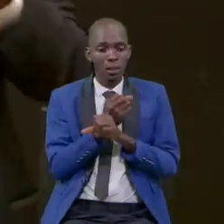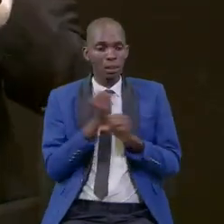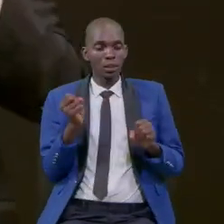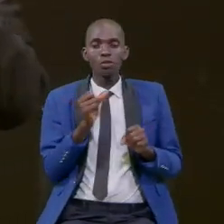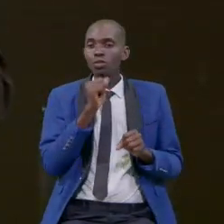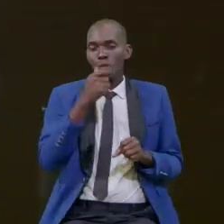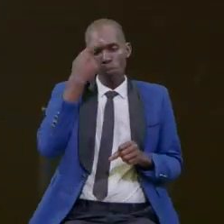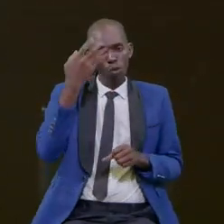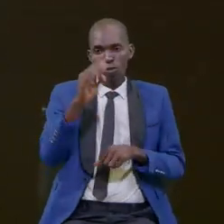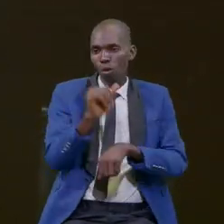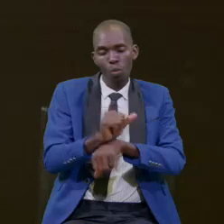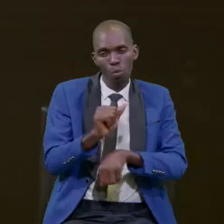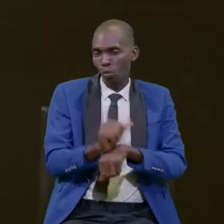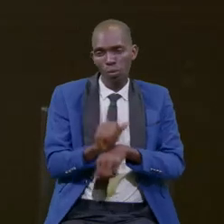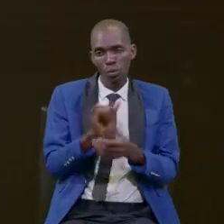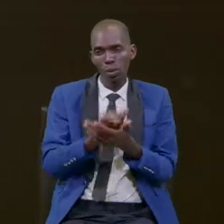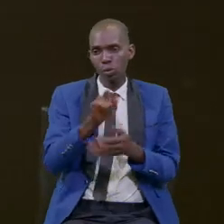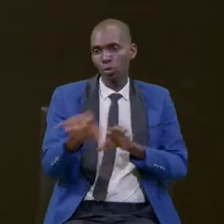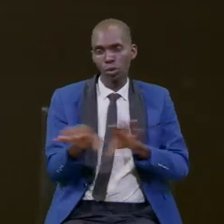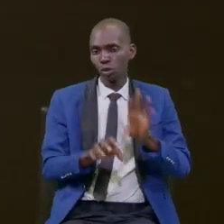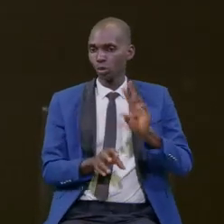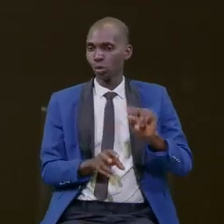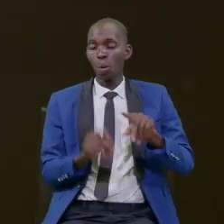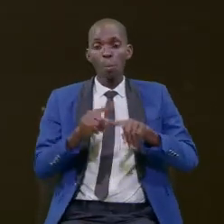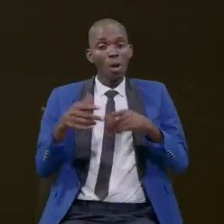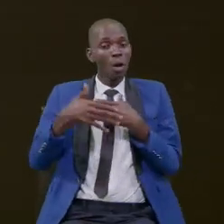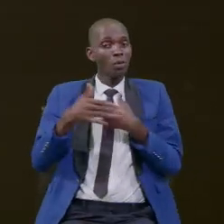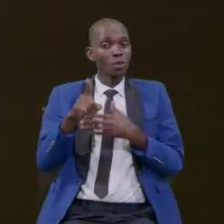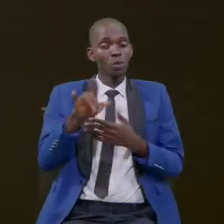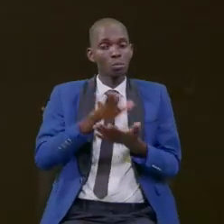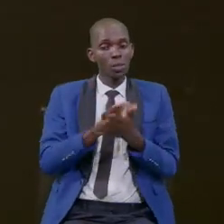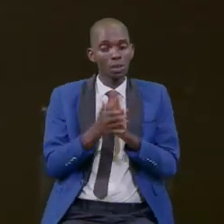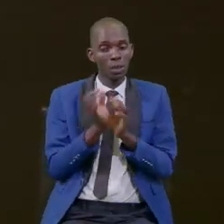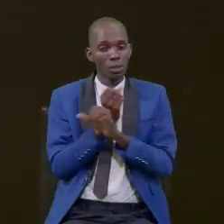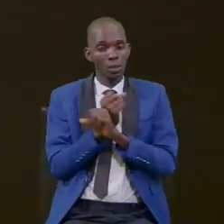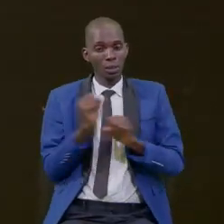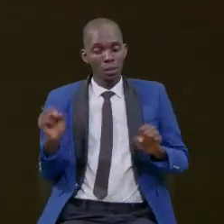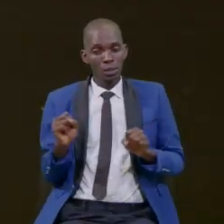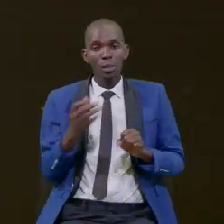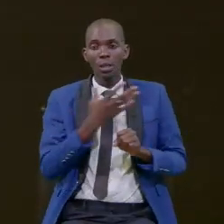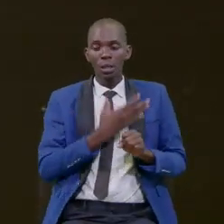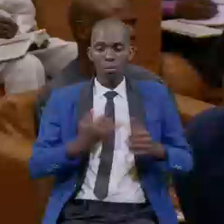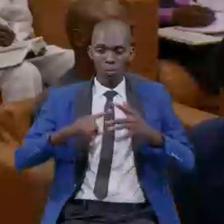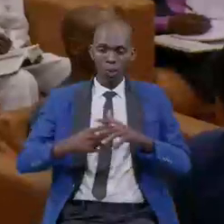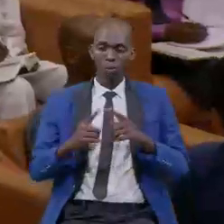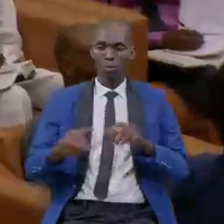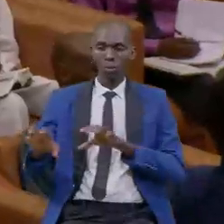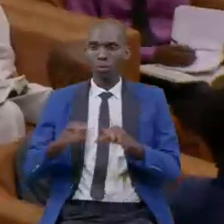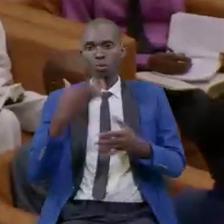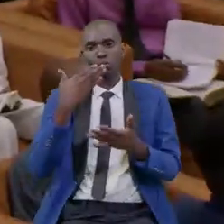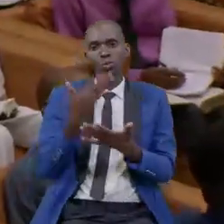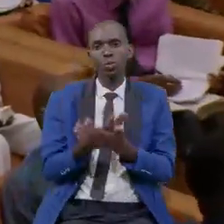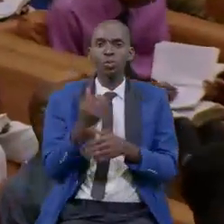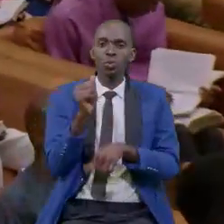salvation, but after you are saved, you are saved and created unto good works. And